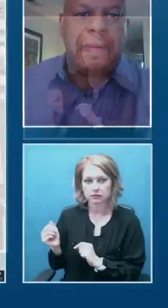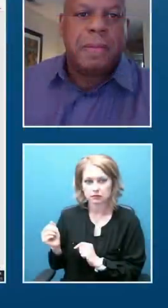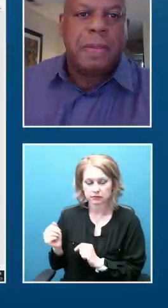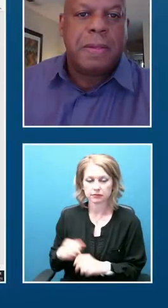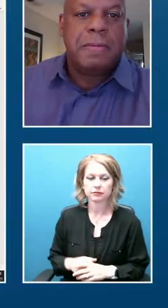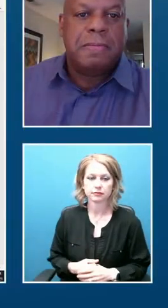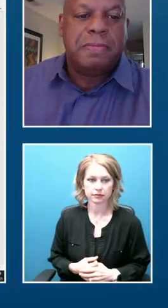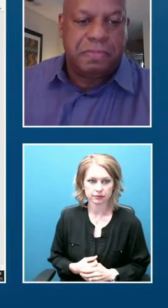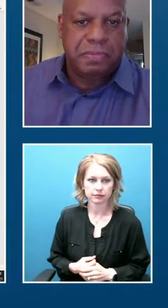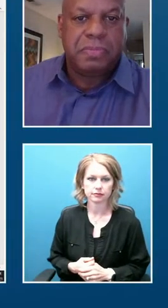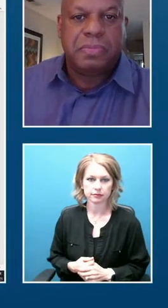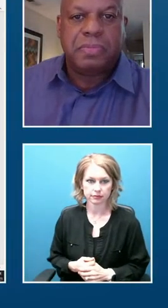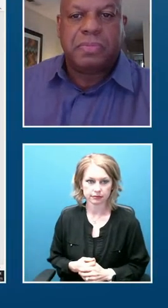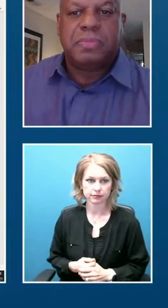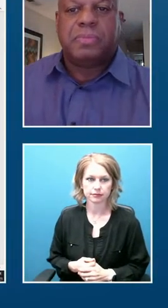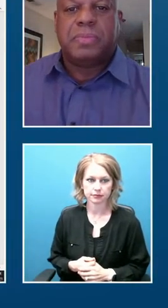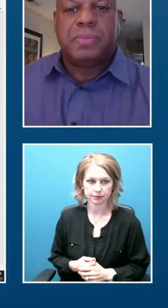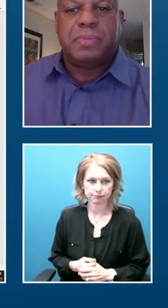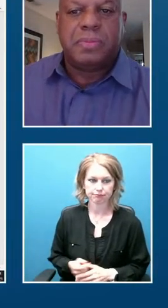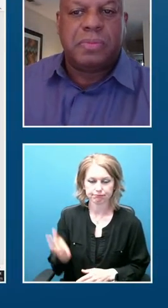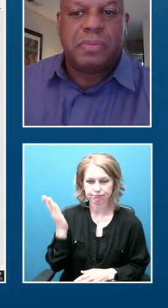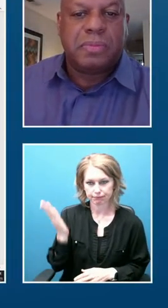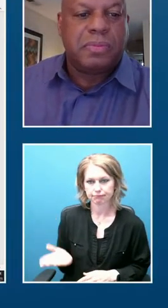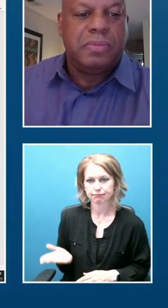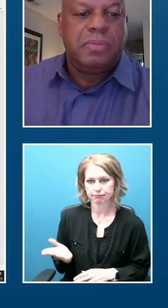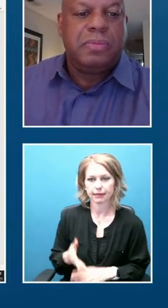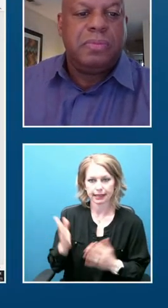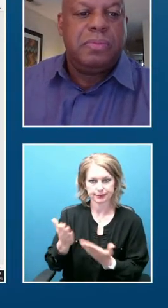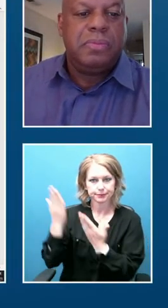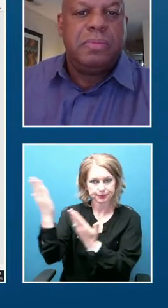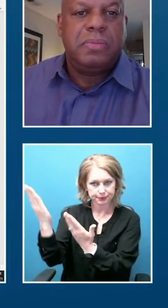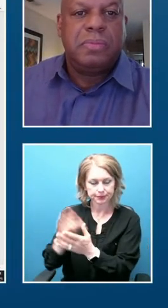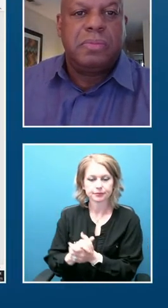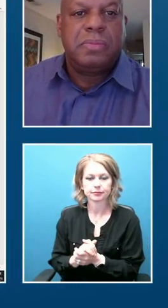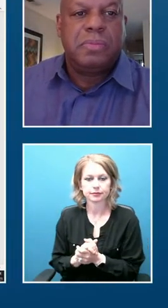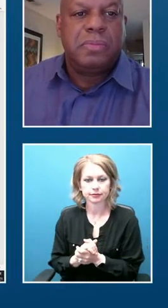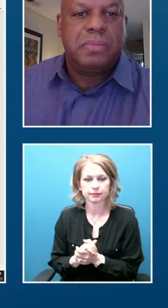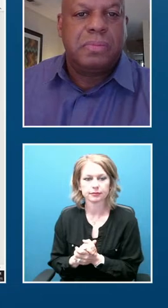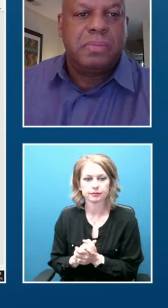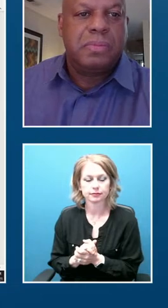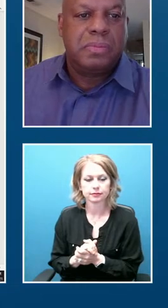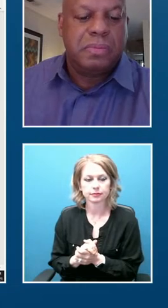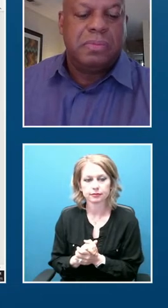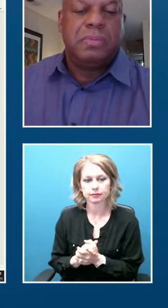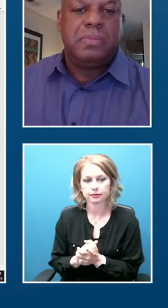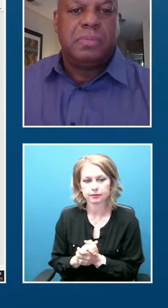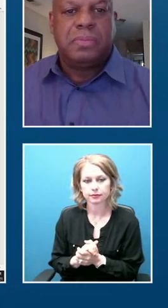Wade, thank you very, very much. I would like is there a session?